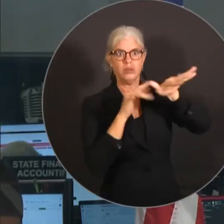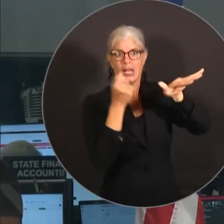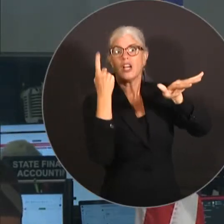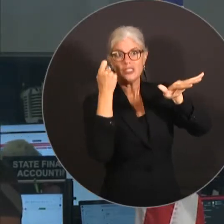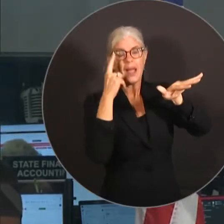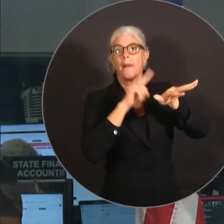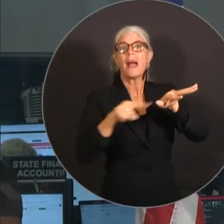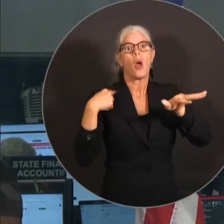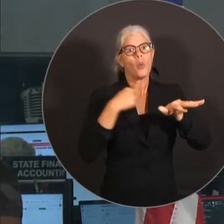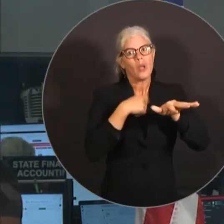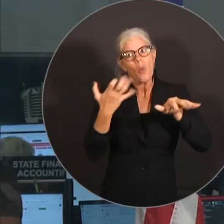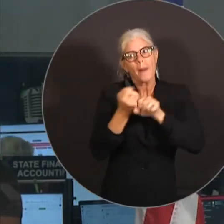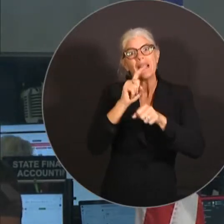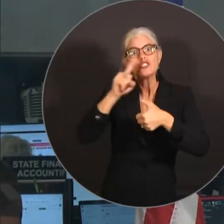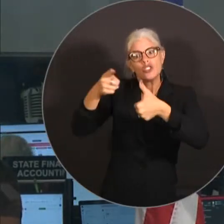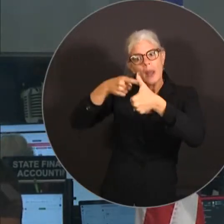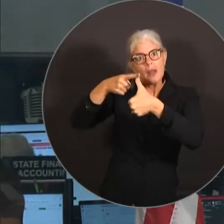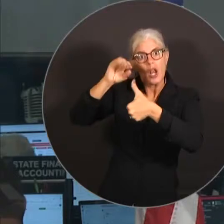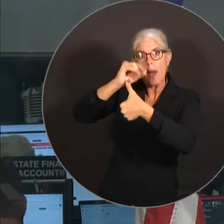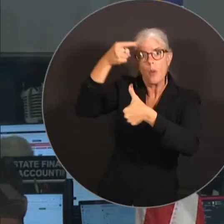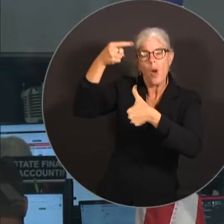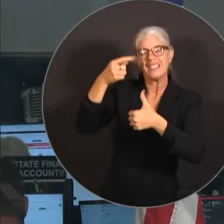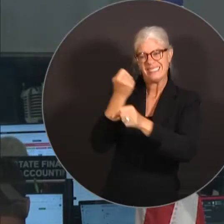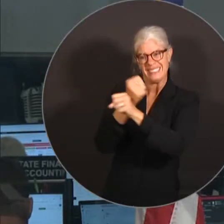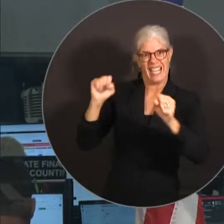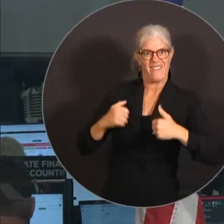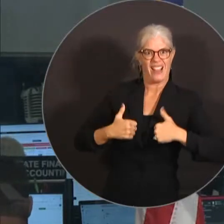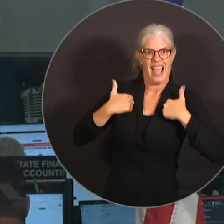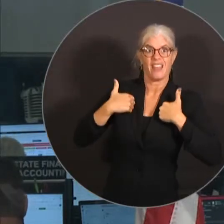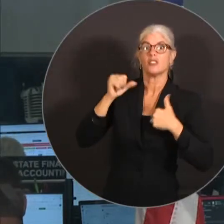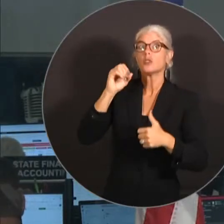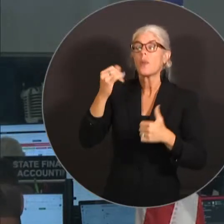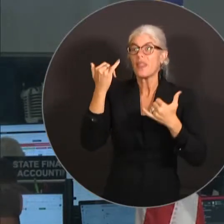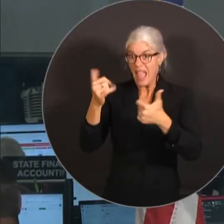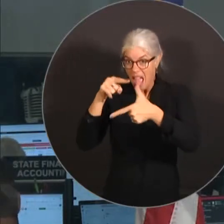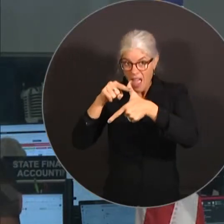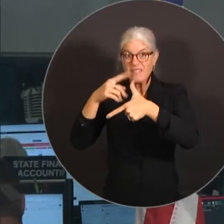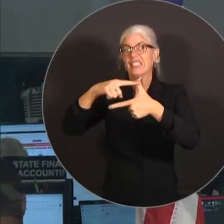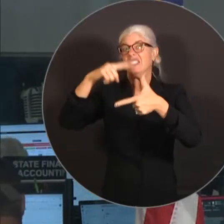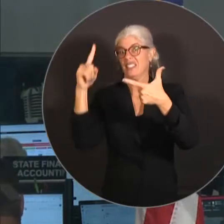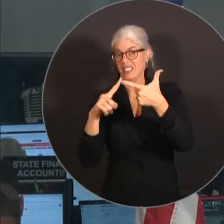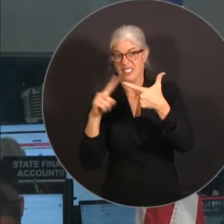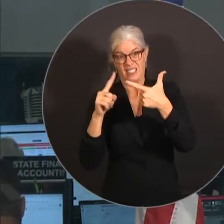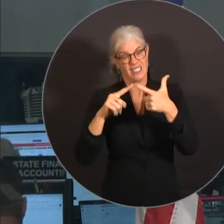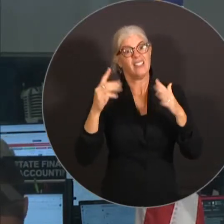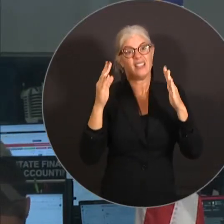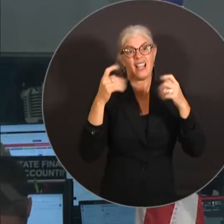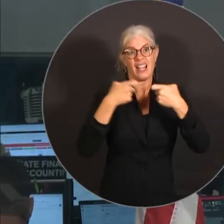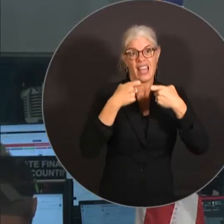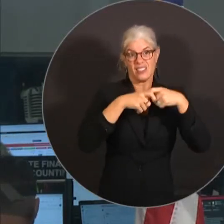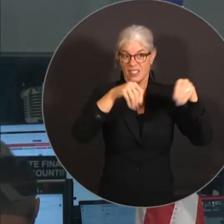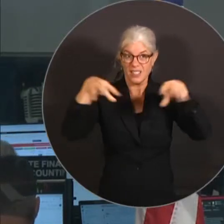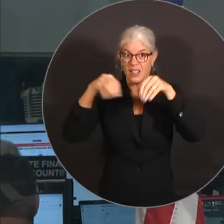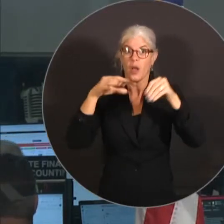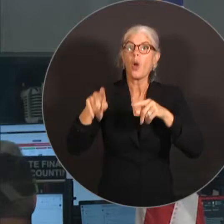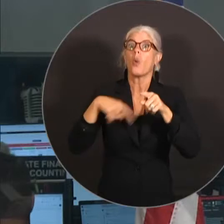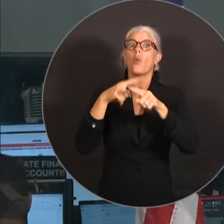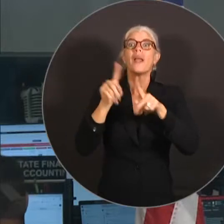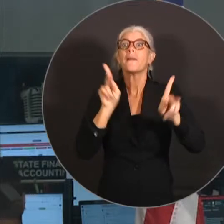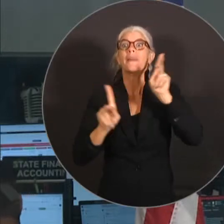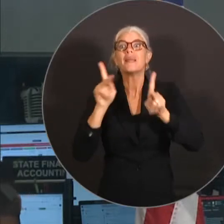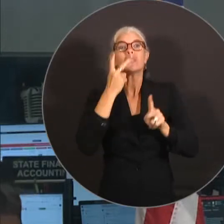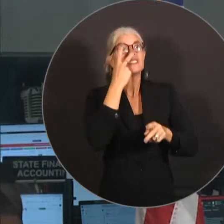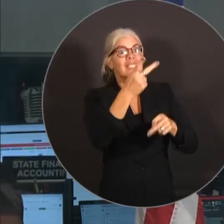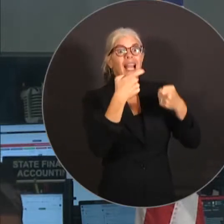also have a record number of people there for the restoration of power. These linemen, people love seeing the linemen coming in on the interstate. It's a great